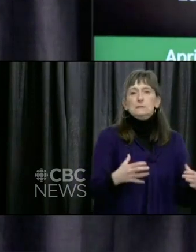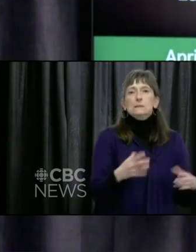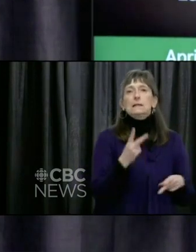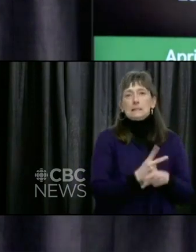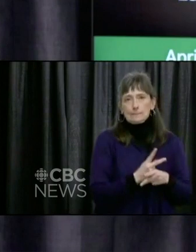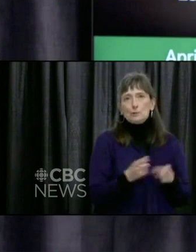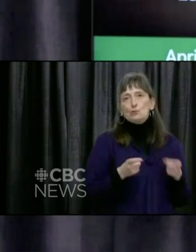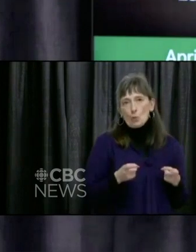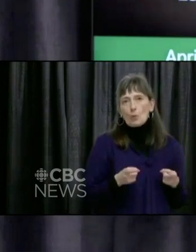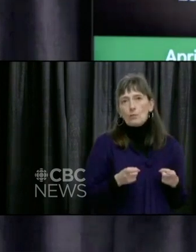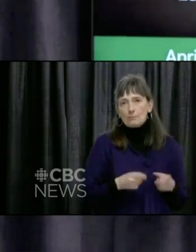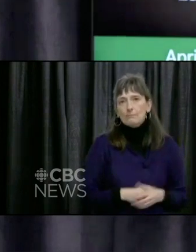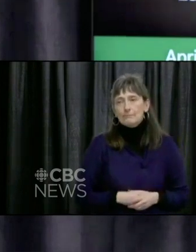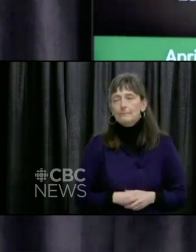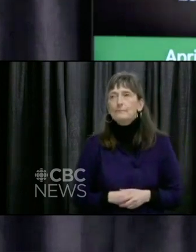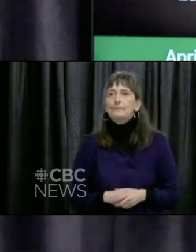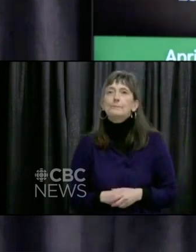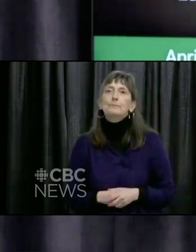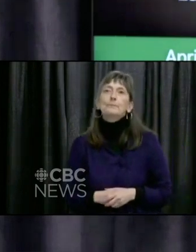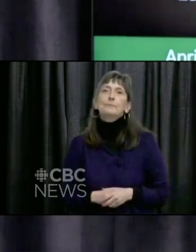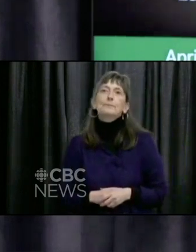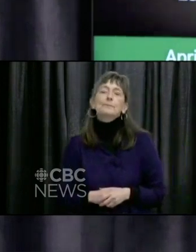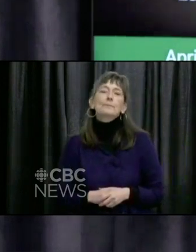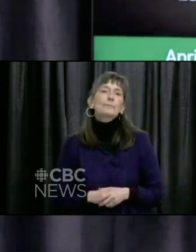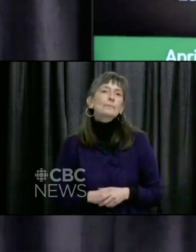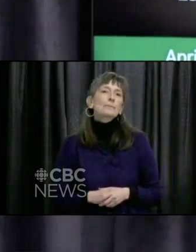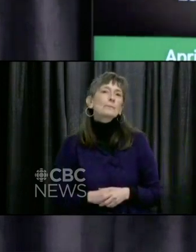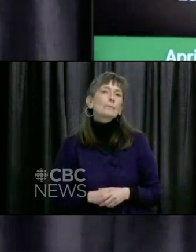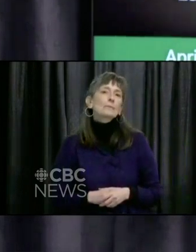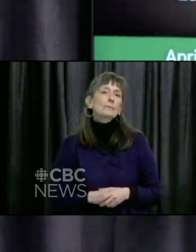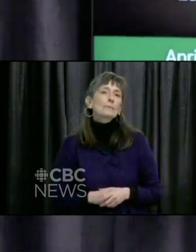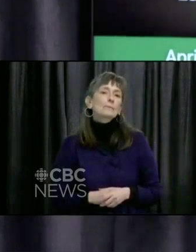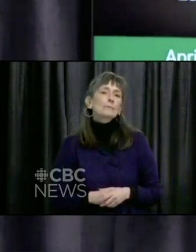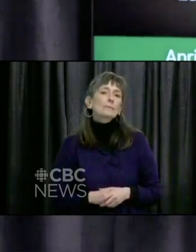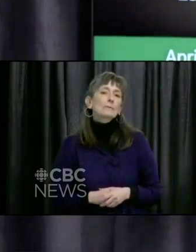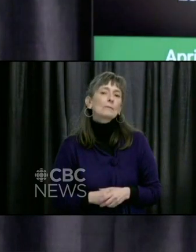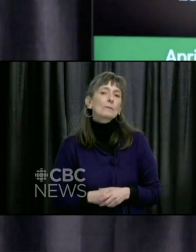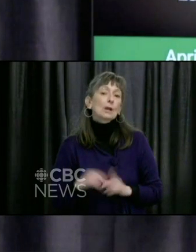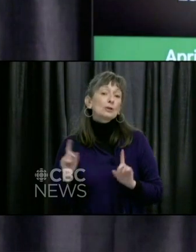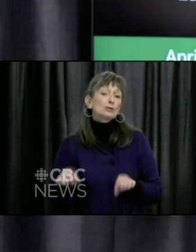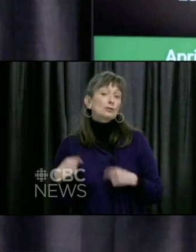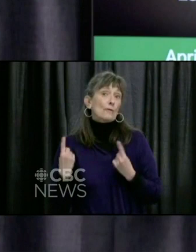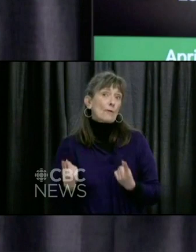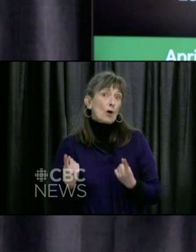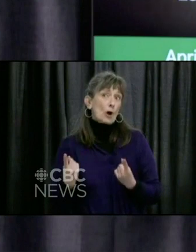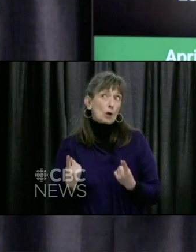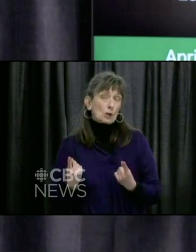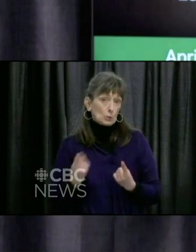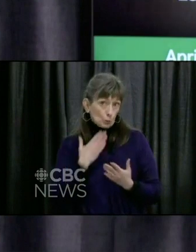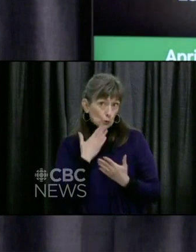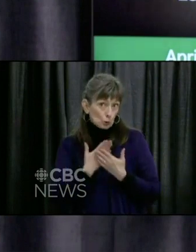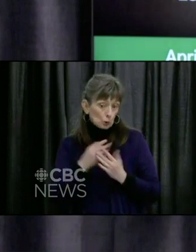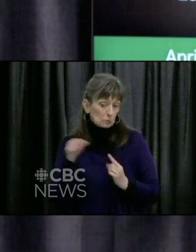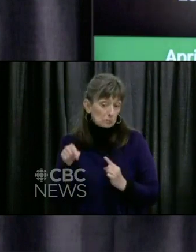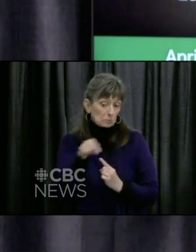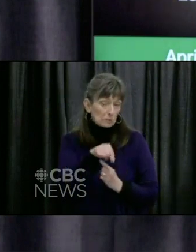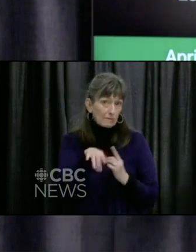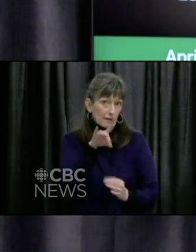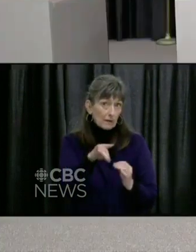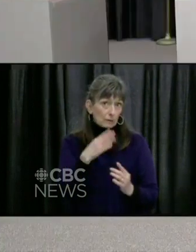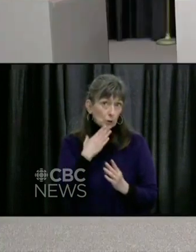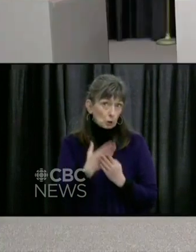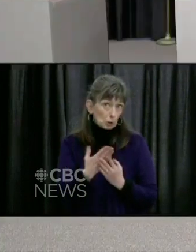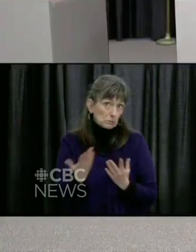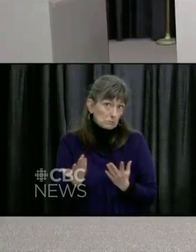assumptions. And is there any way of measuring how effective we've been at doing this so far? So to